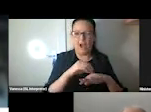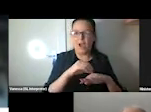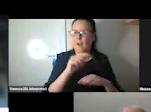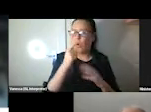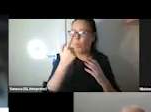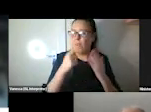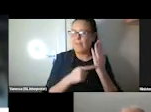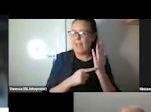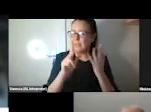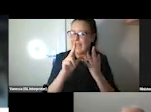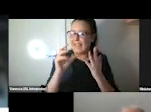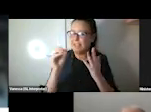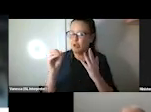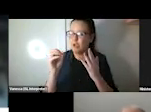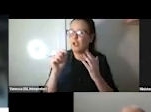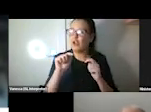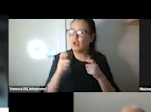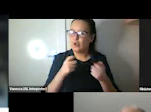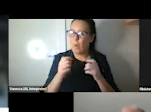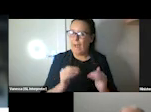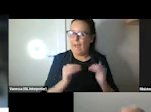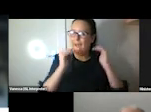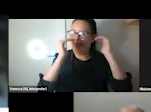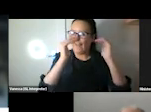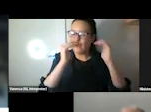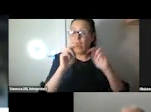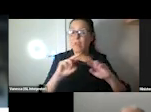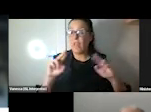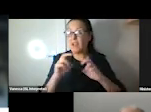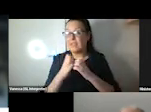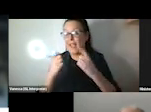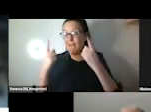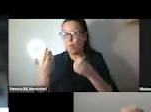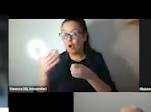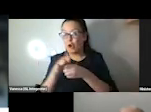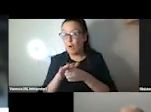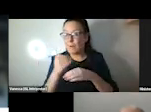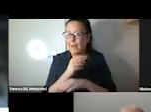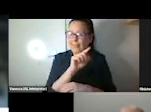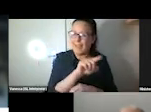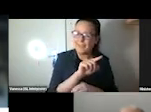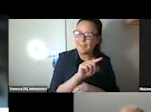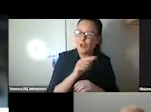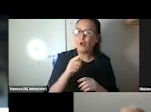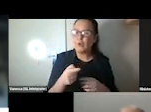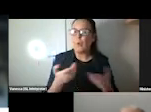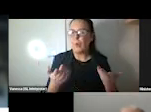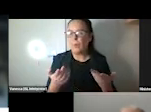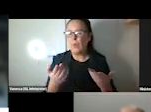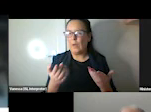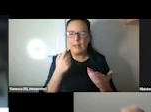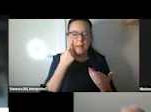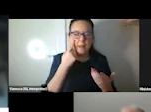higher standard. Not everyone is covered by it as well. I've had reason recently to look to see if there was much information